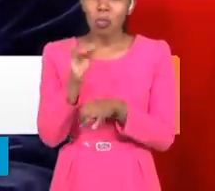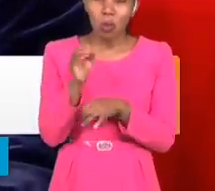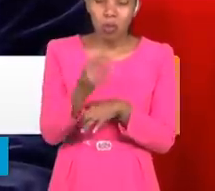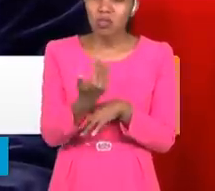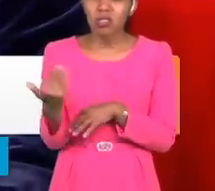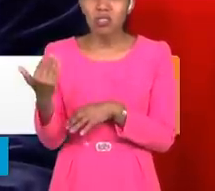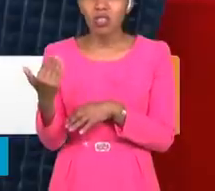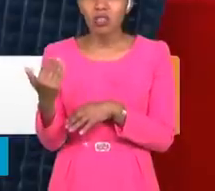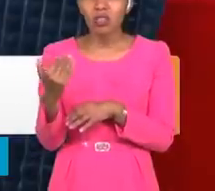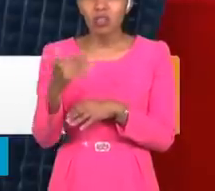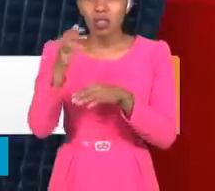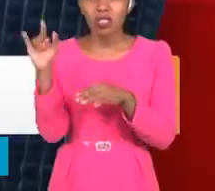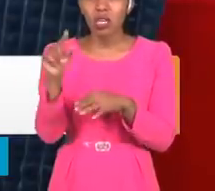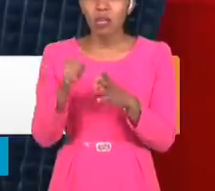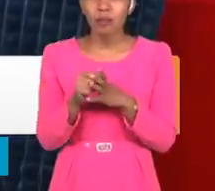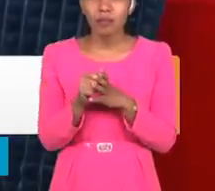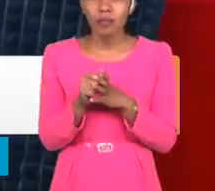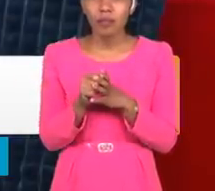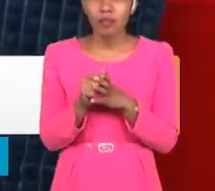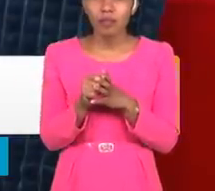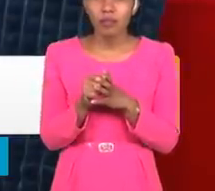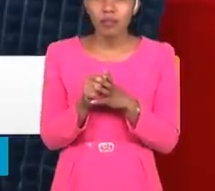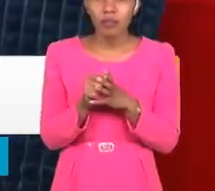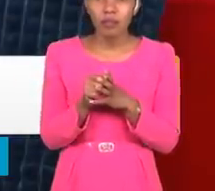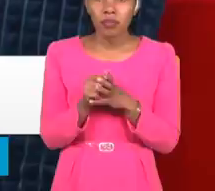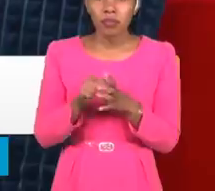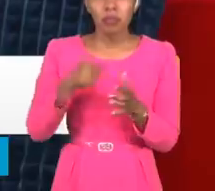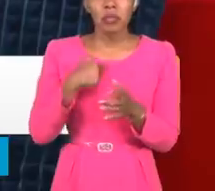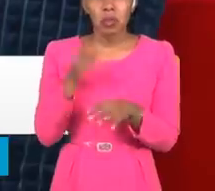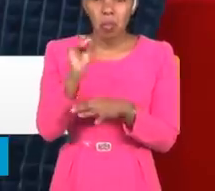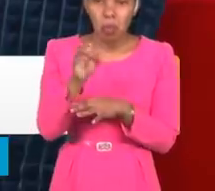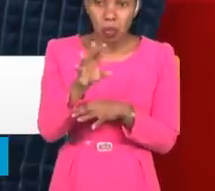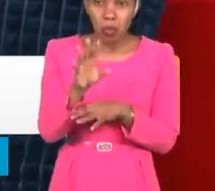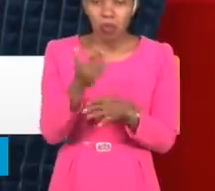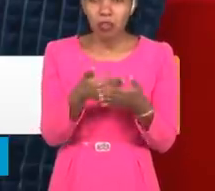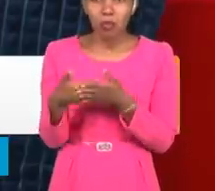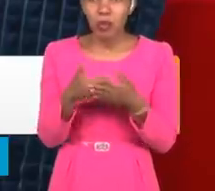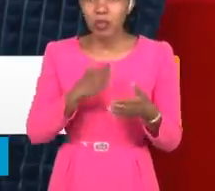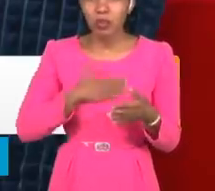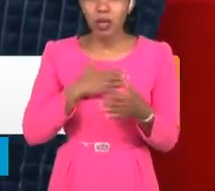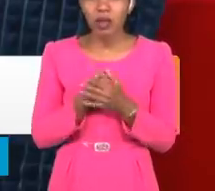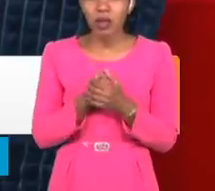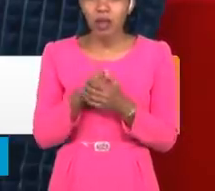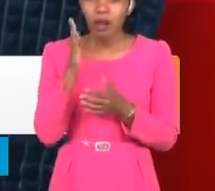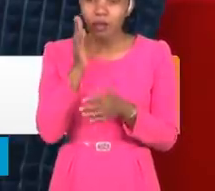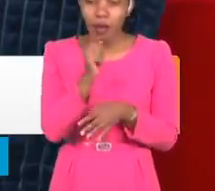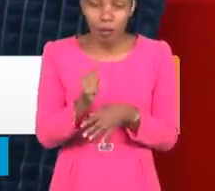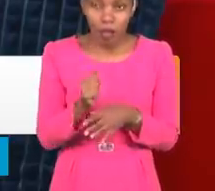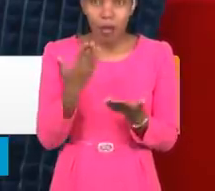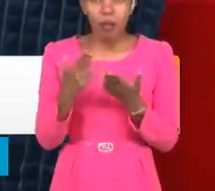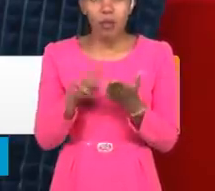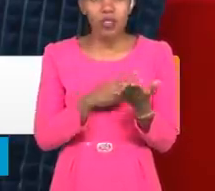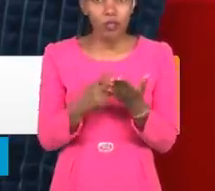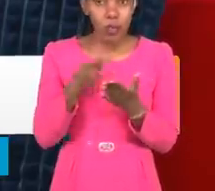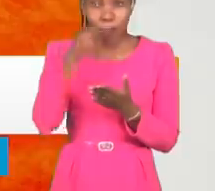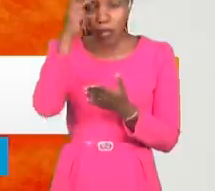Mm-hmm. Mimi sasa si mtoto wangu ndo naeka. Okay. Ni mimi naeka. It's true. Kama nyanya sasa. Do you think there's a failed parenting? For example,